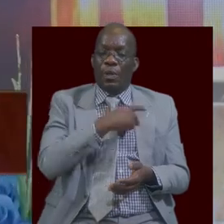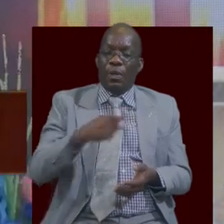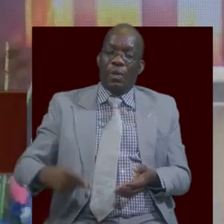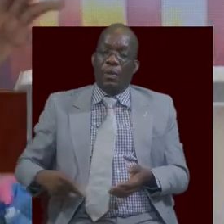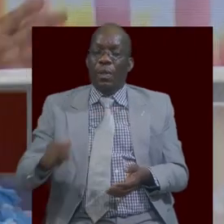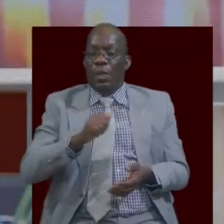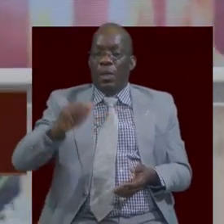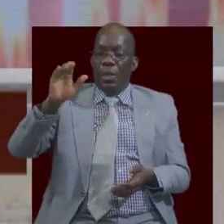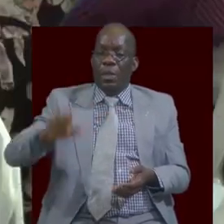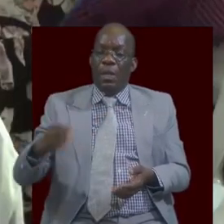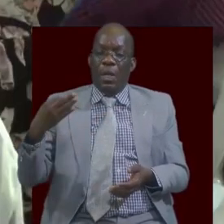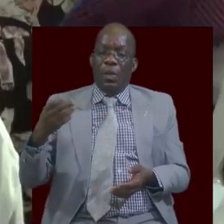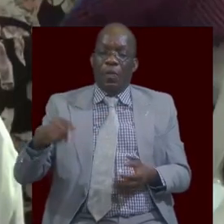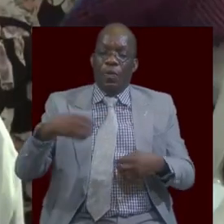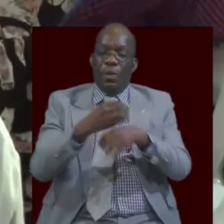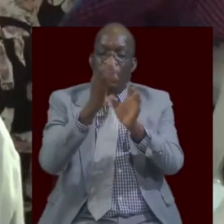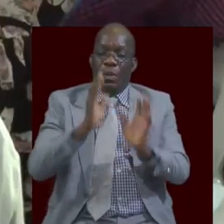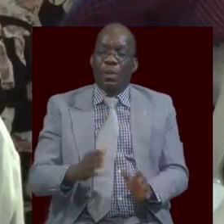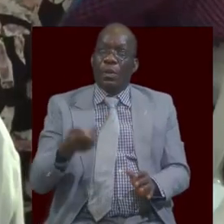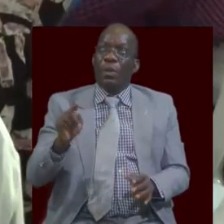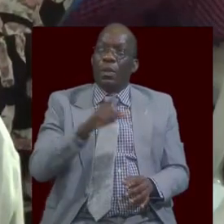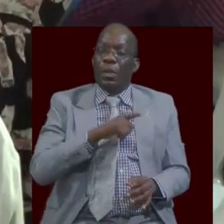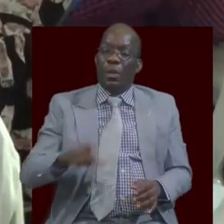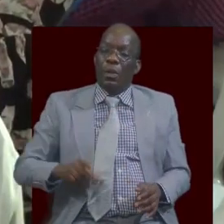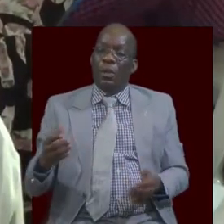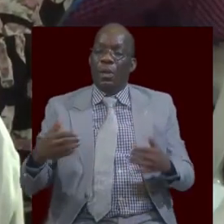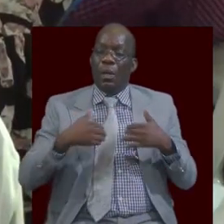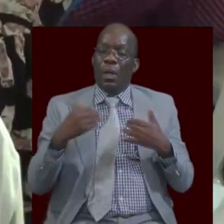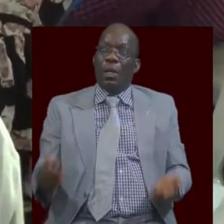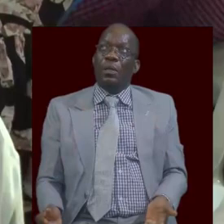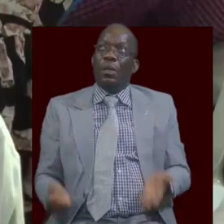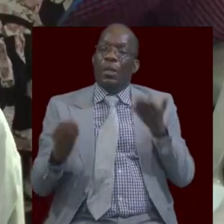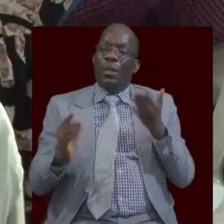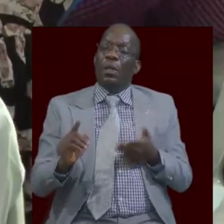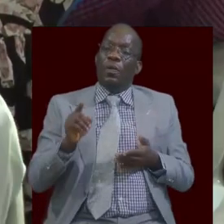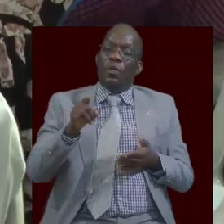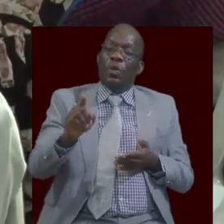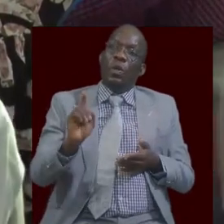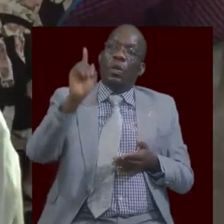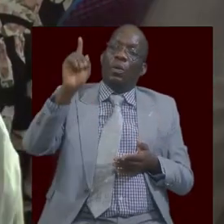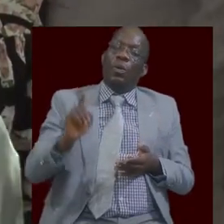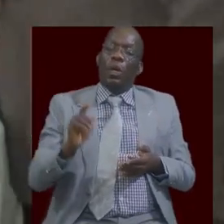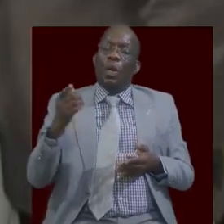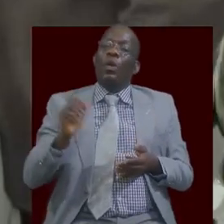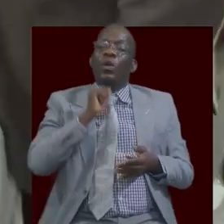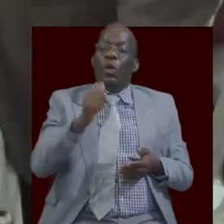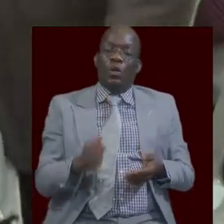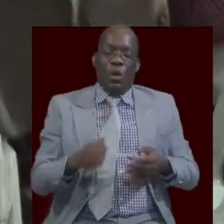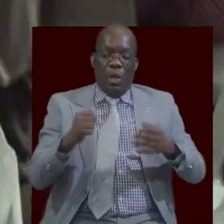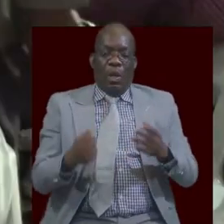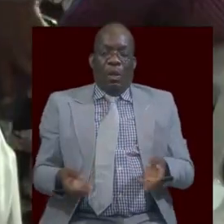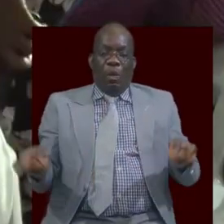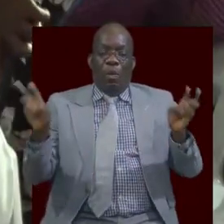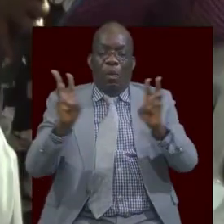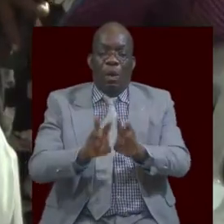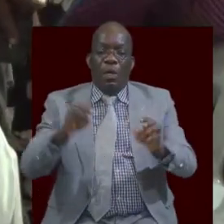creator. And the Lord has lifted you up. Unworthiness has been taken away from your life. Unworthiness